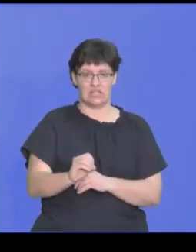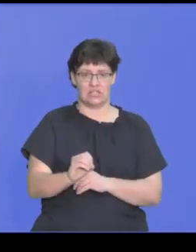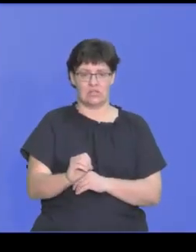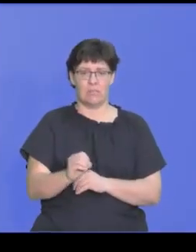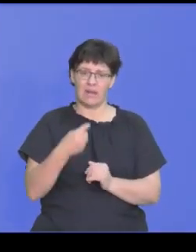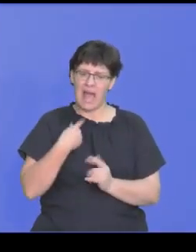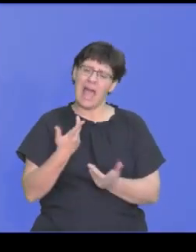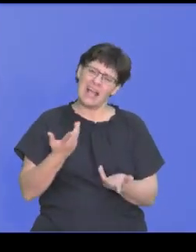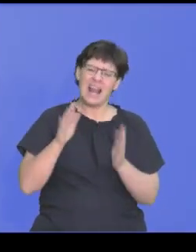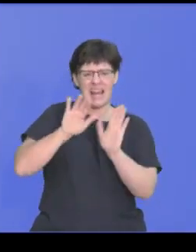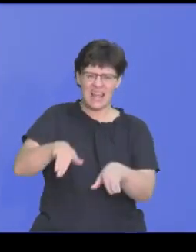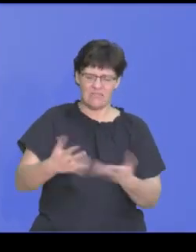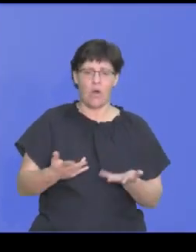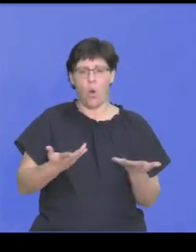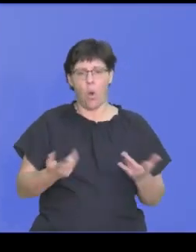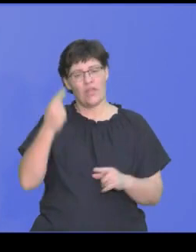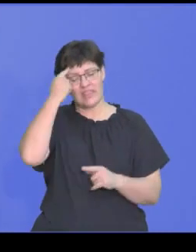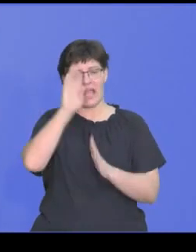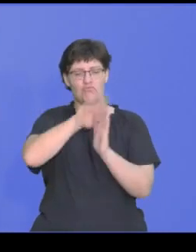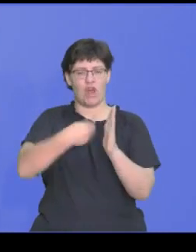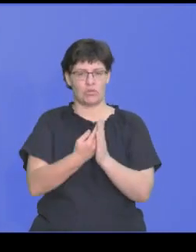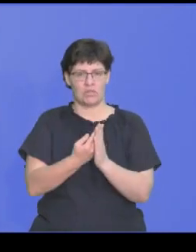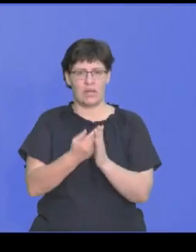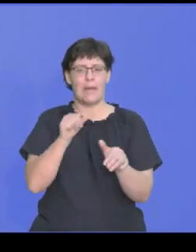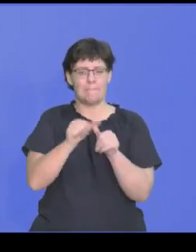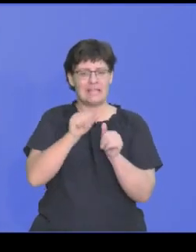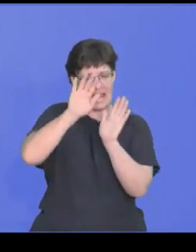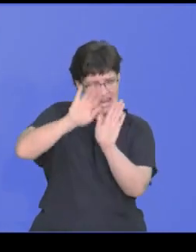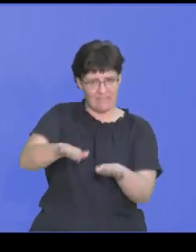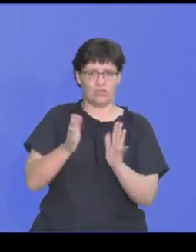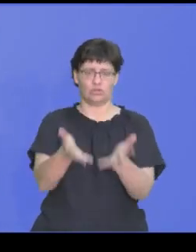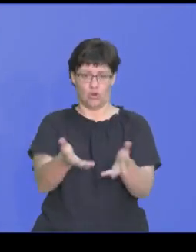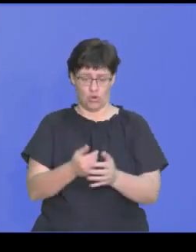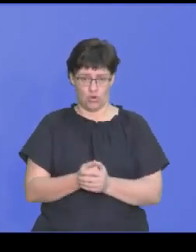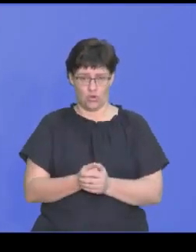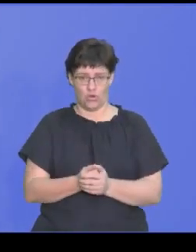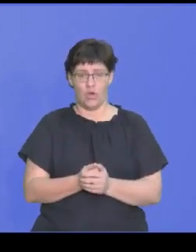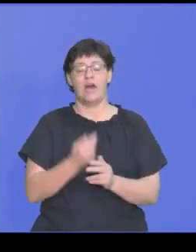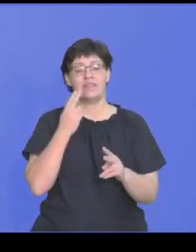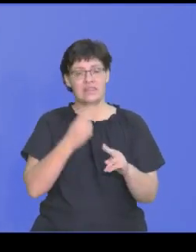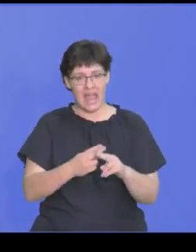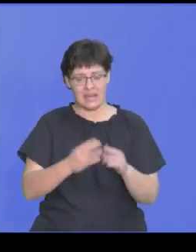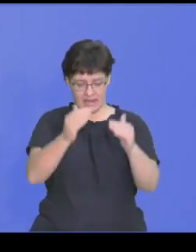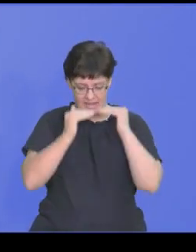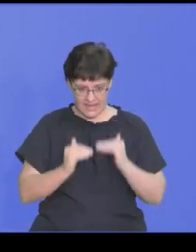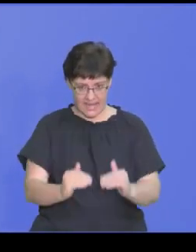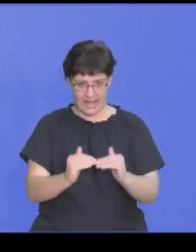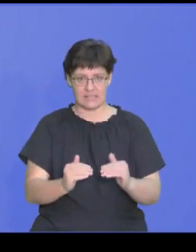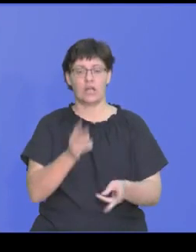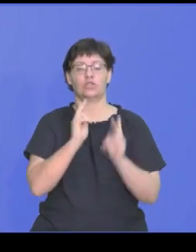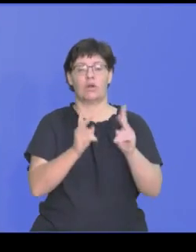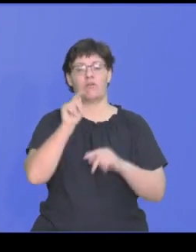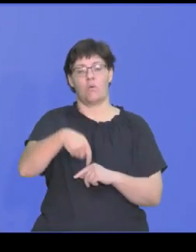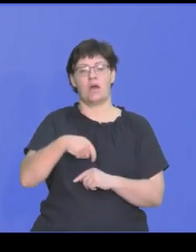then you can round in the next step. Make it 12.08% or 12%. I'm quite happy with that. So make sure that you give